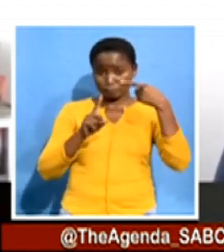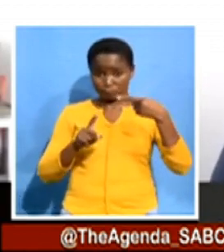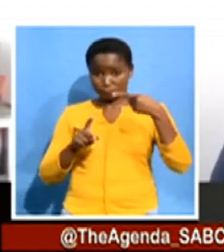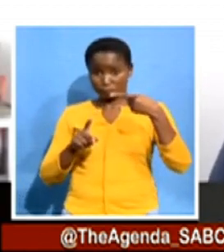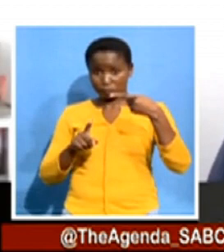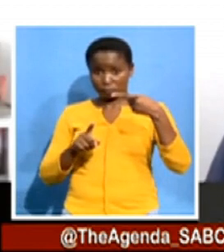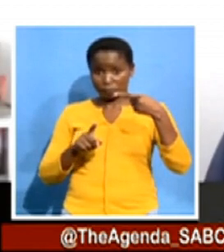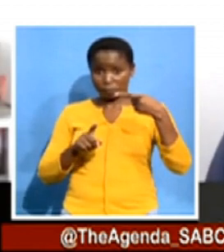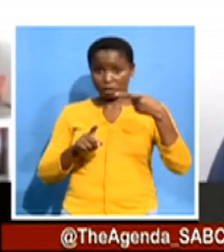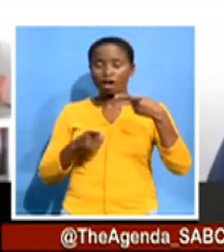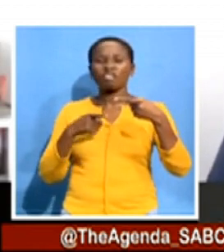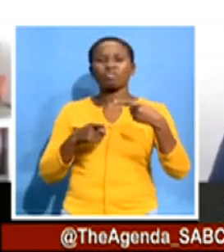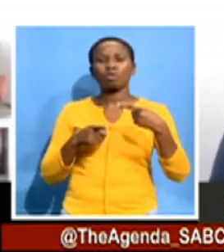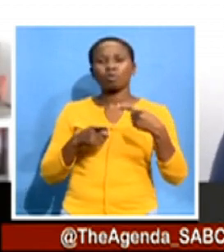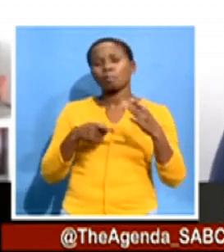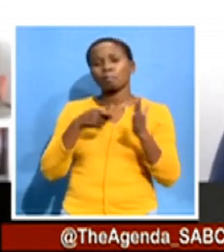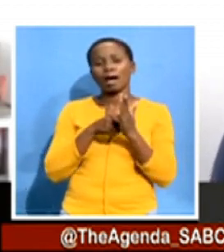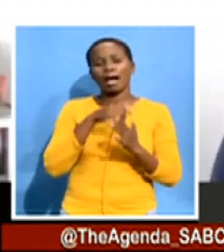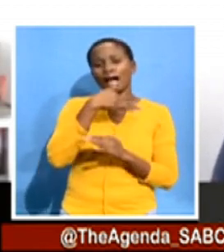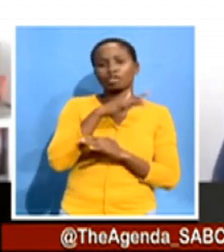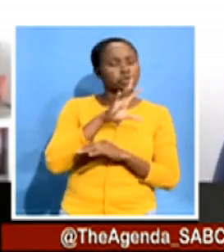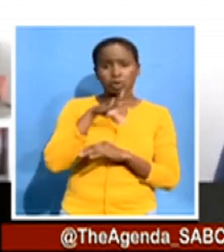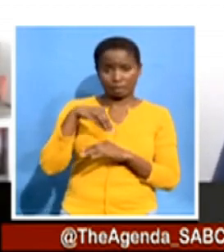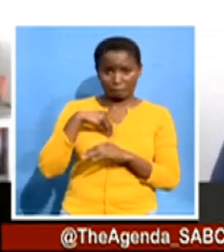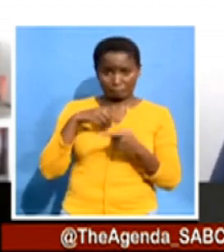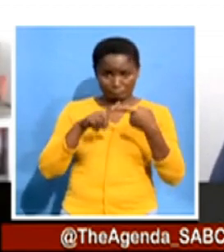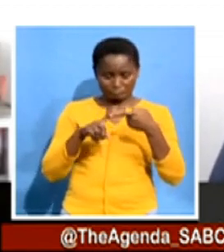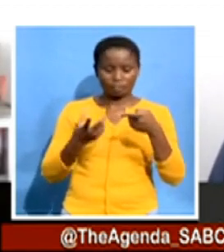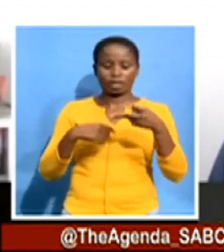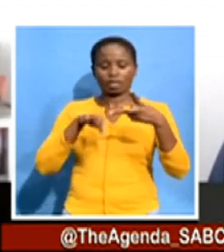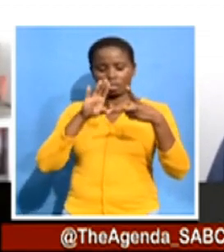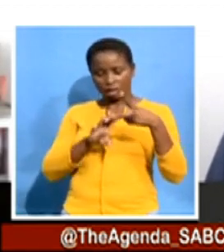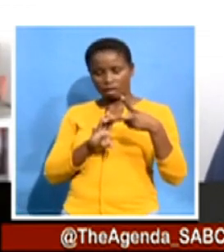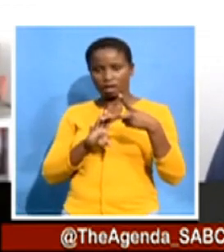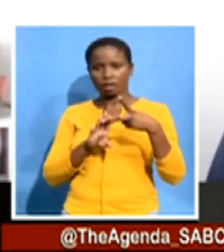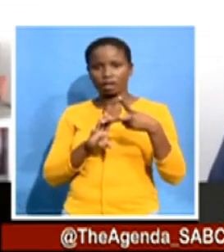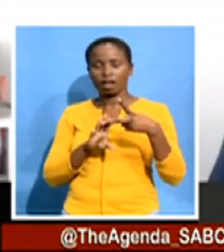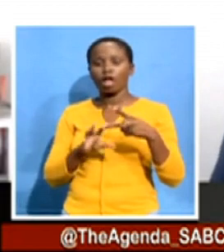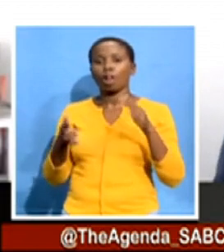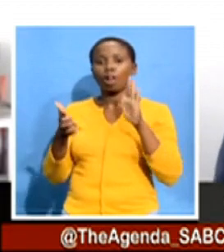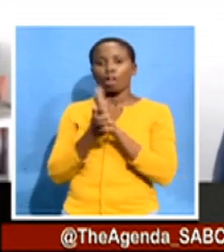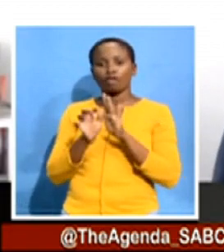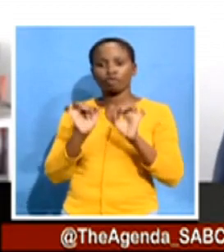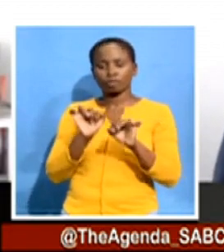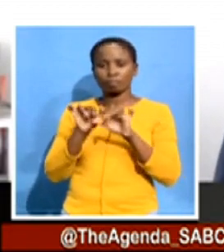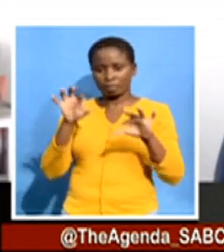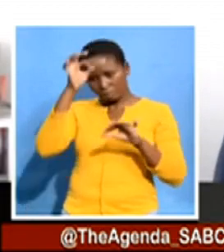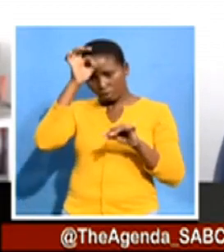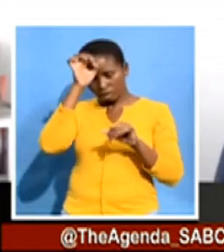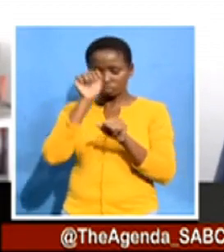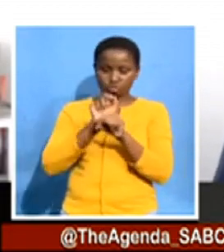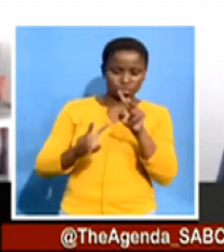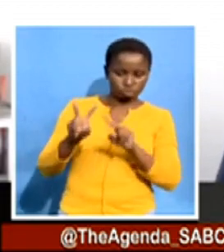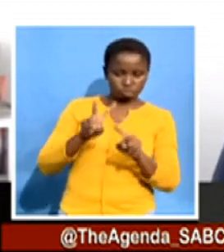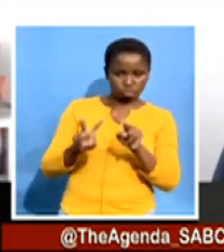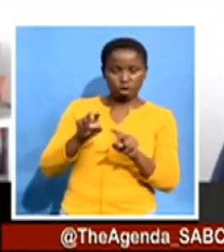of alcohol, and law enforcement and vigilance on the roads has worked